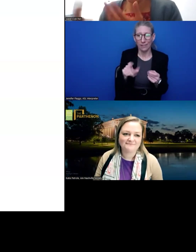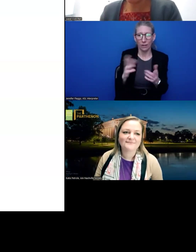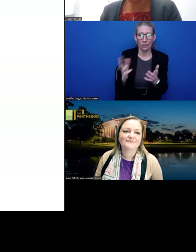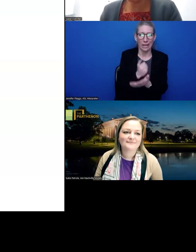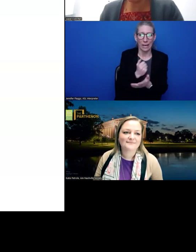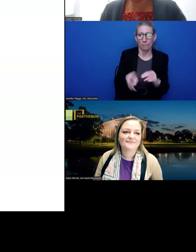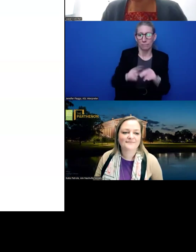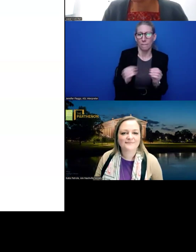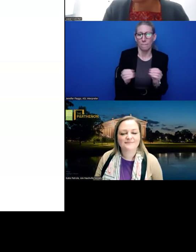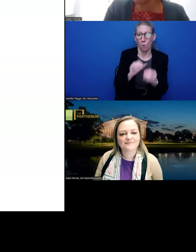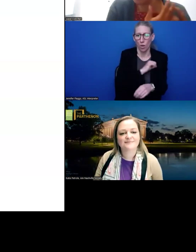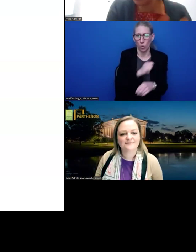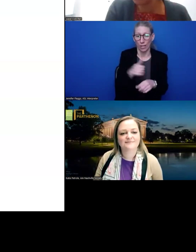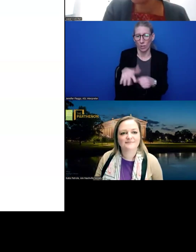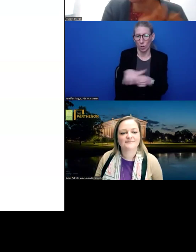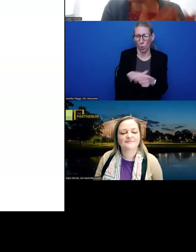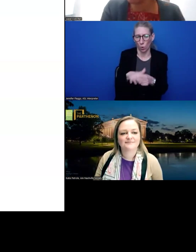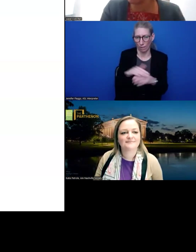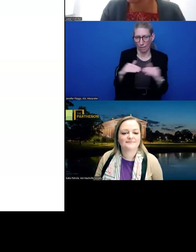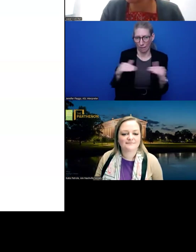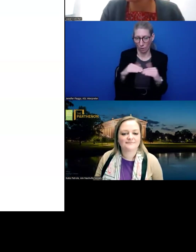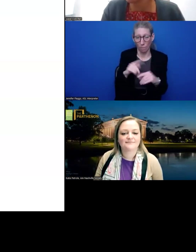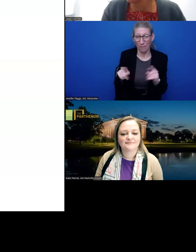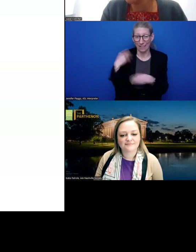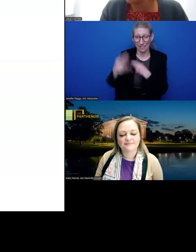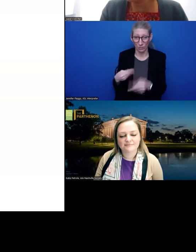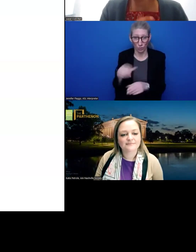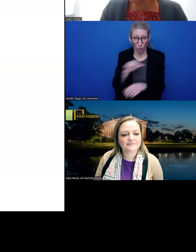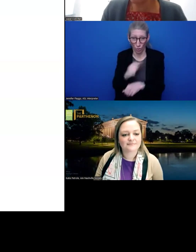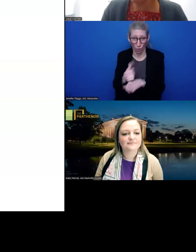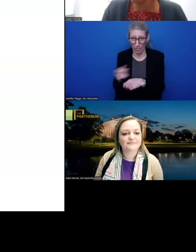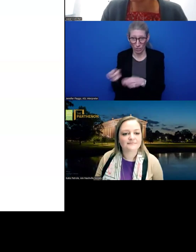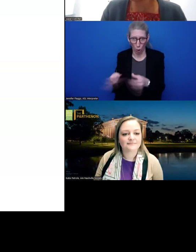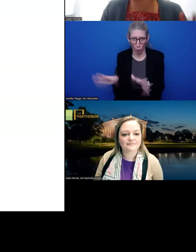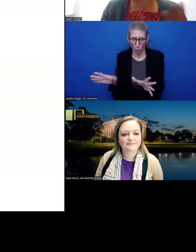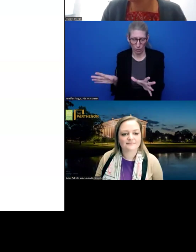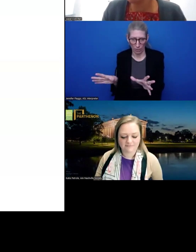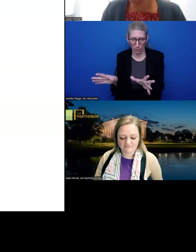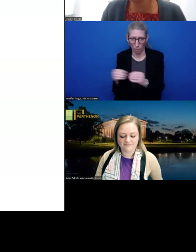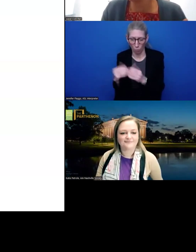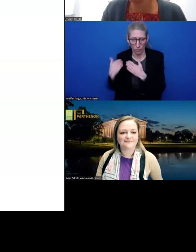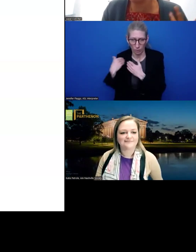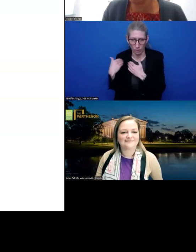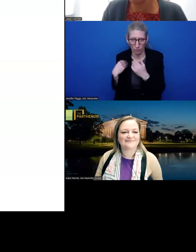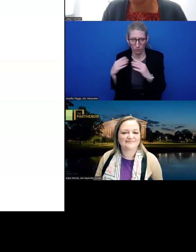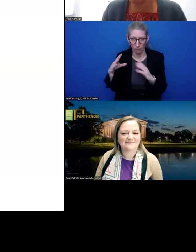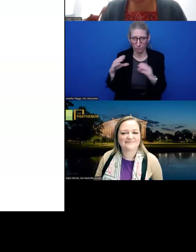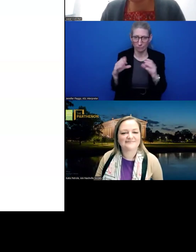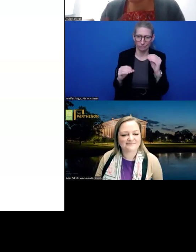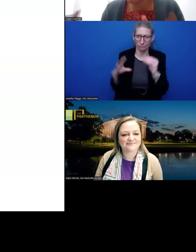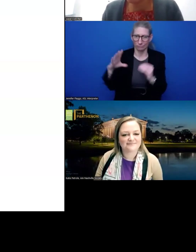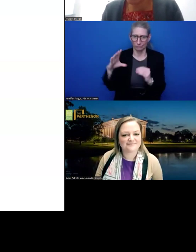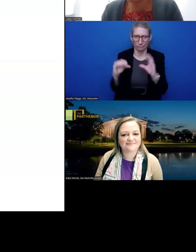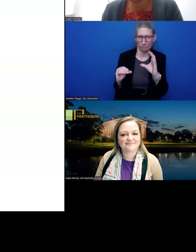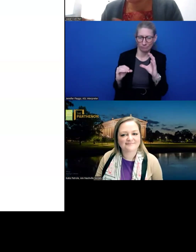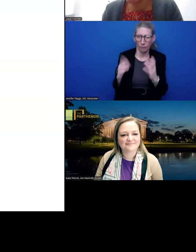the local level, while the ancestral authorities are like losing more responsibility and more authority because of